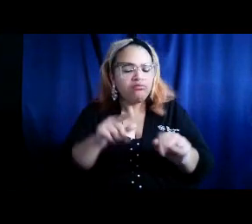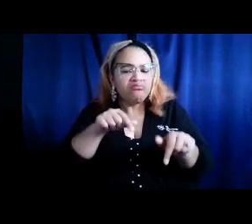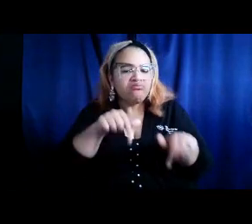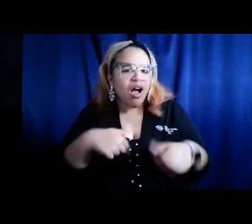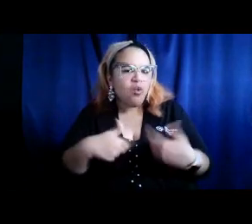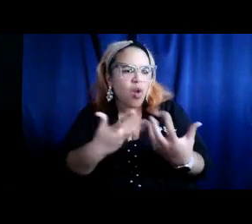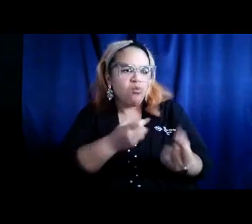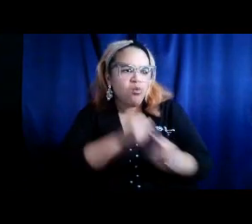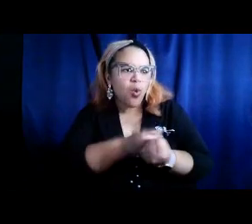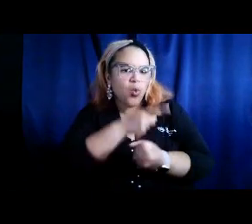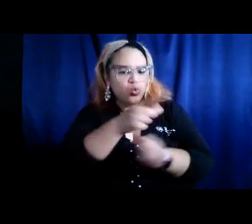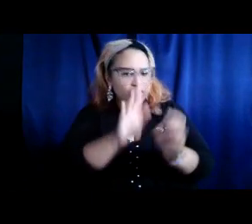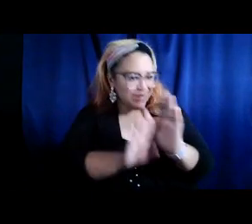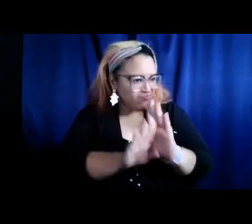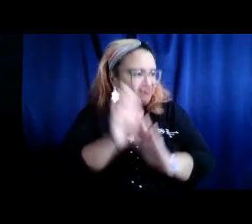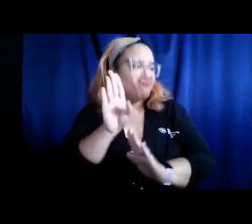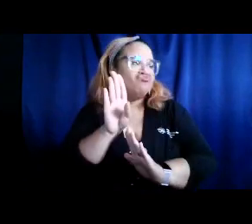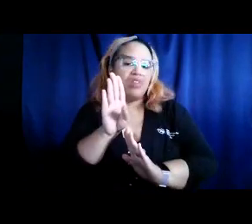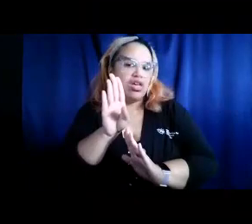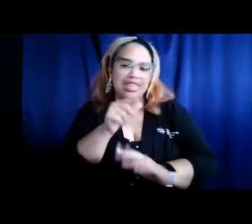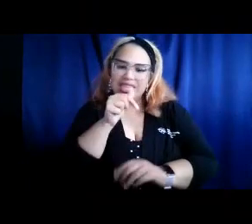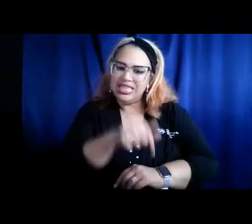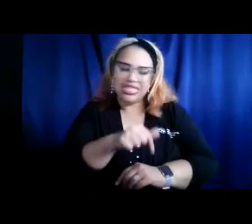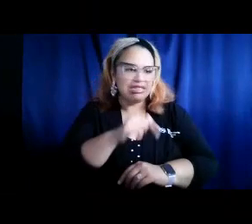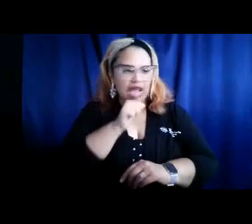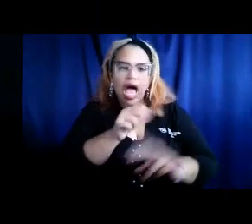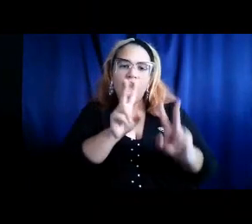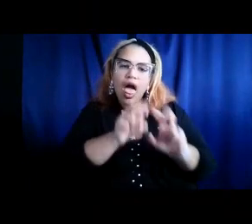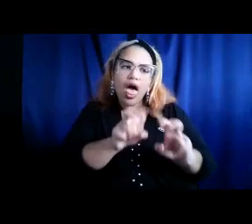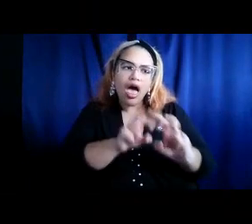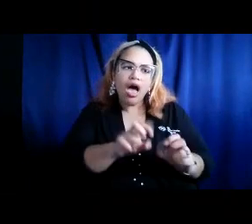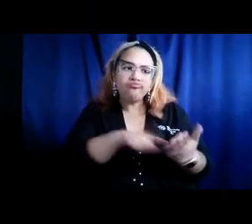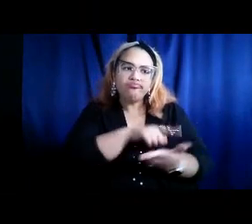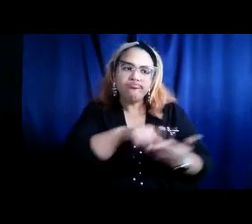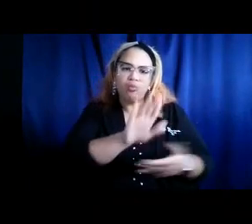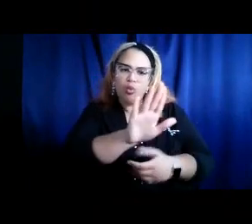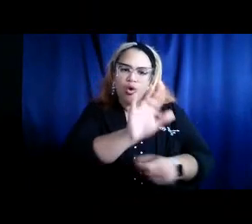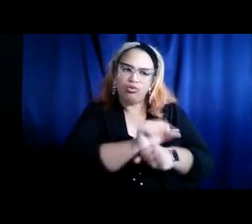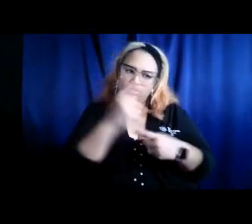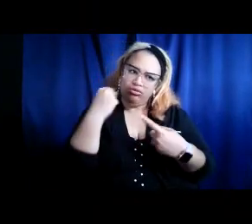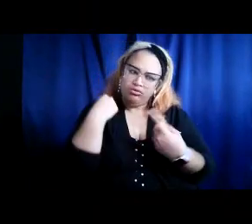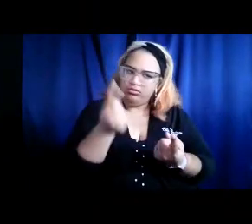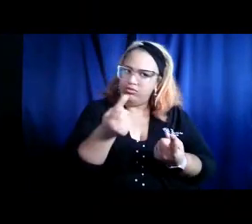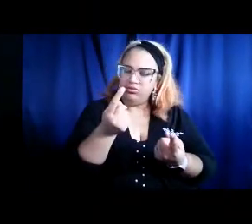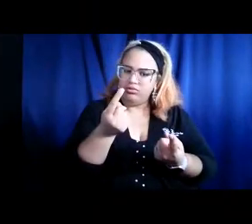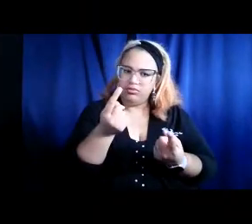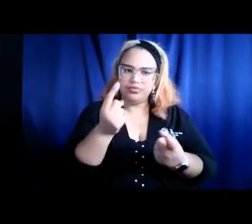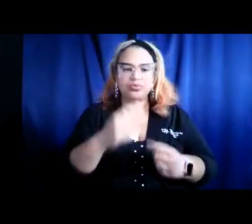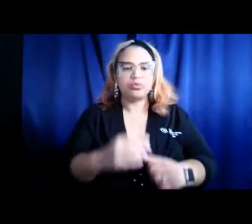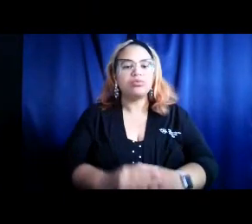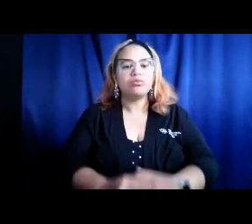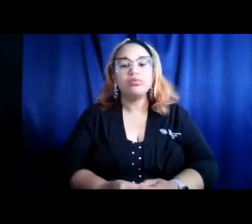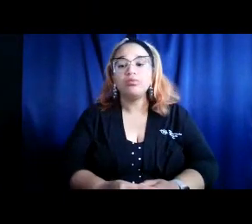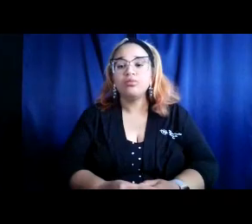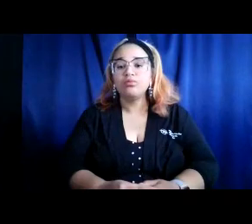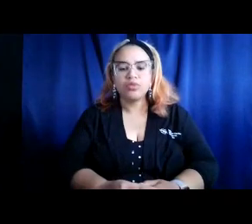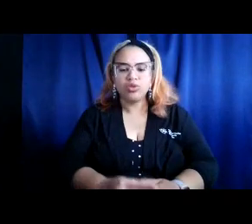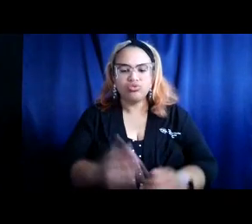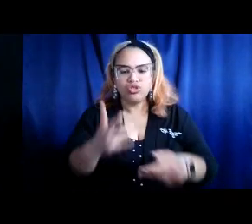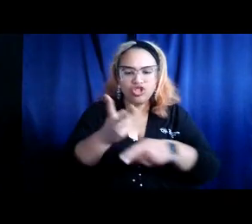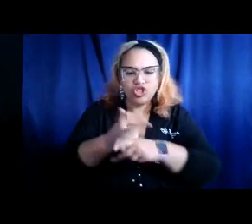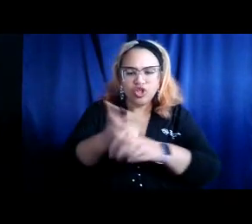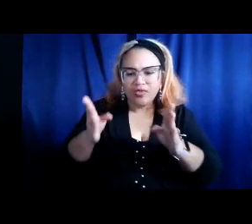information about the supervisor's role where accommodations are involved? Of course. So, one of the most important responsibilities a